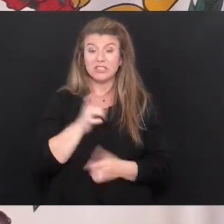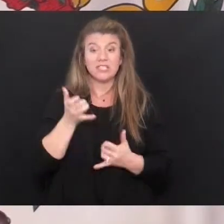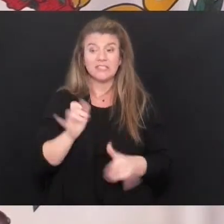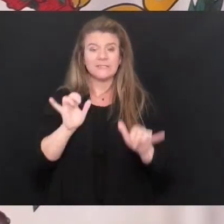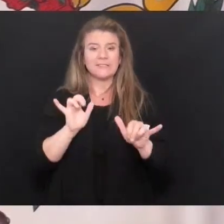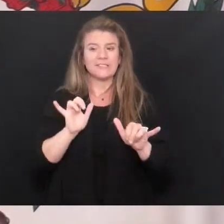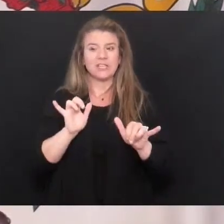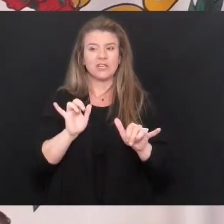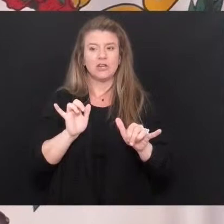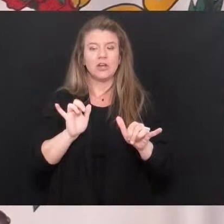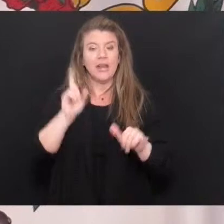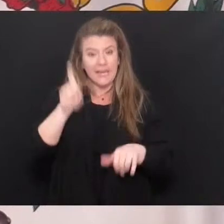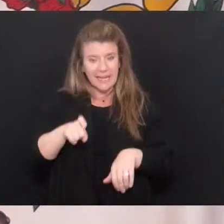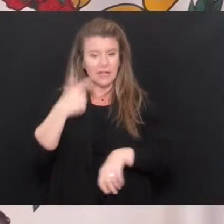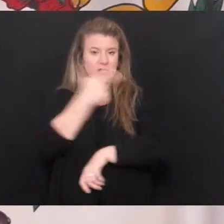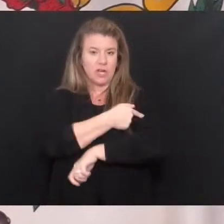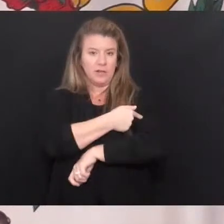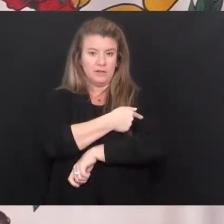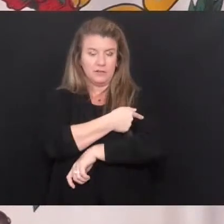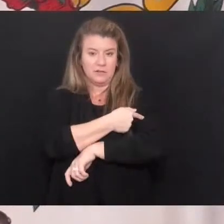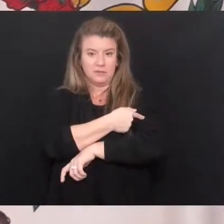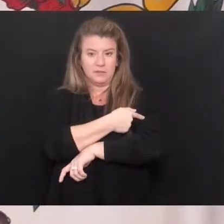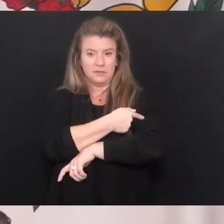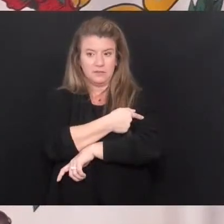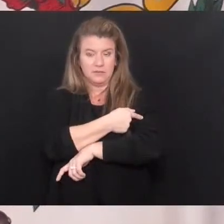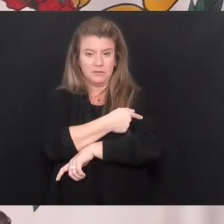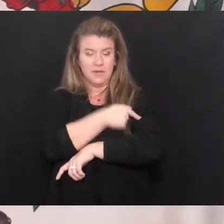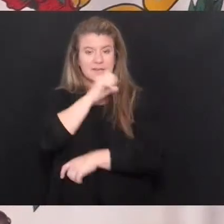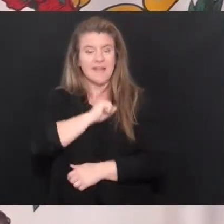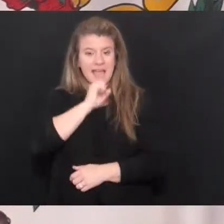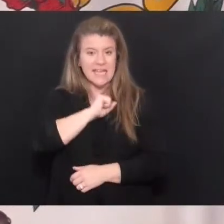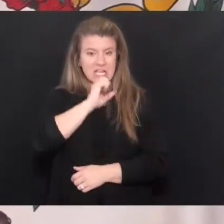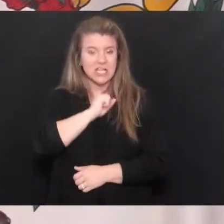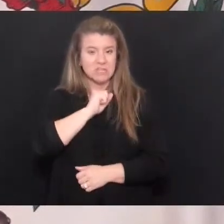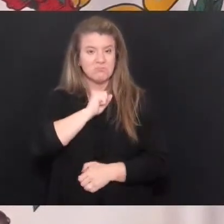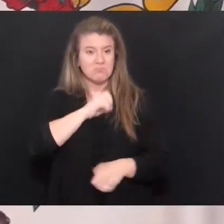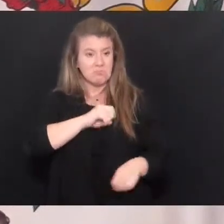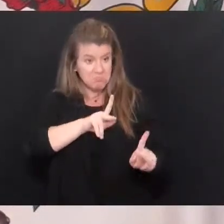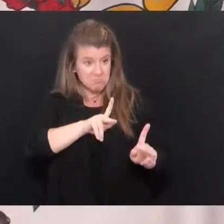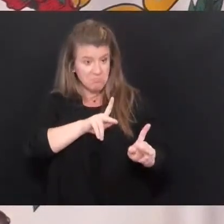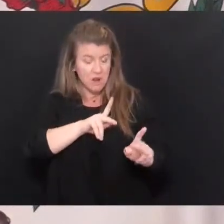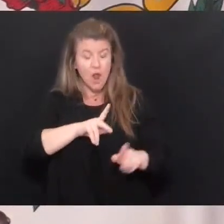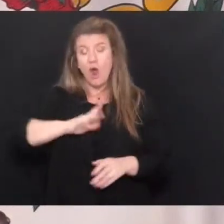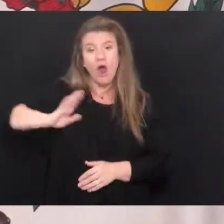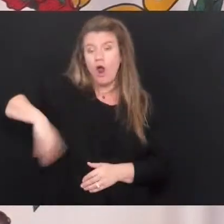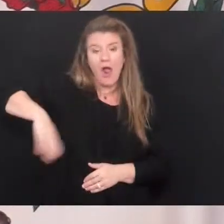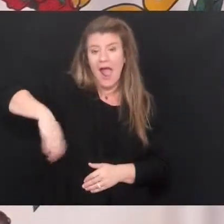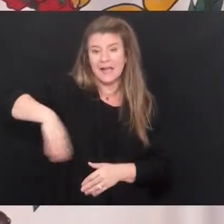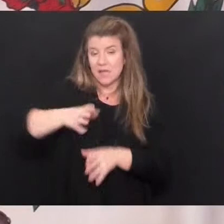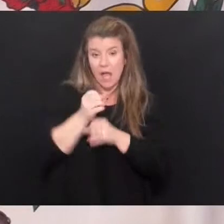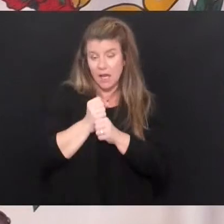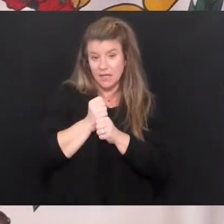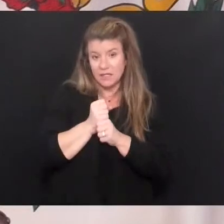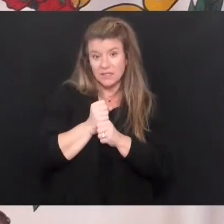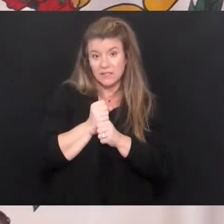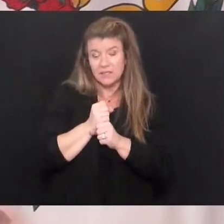still needing a shot that is age eligible or hasn't had their first round